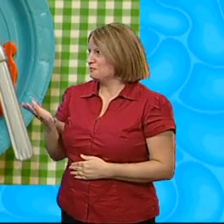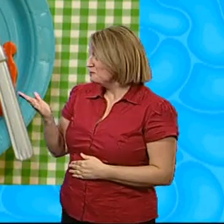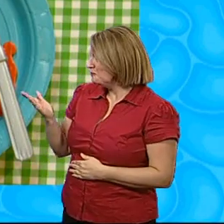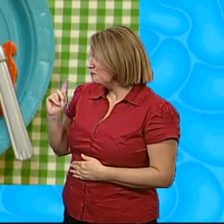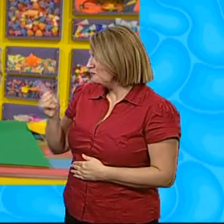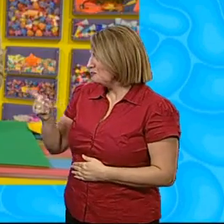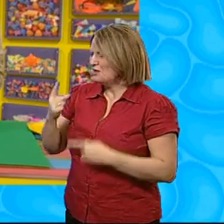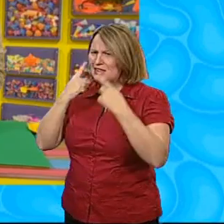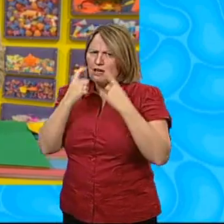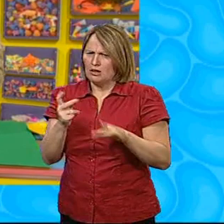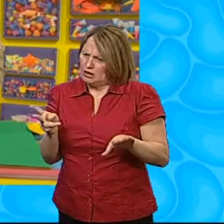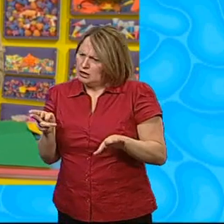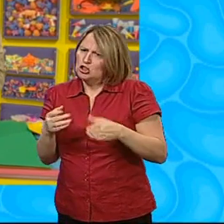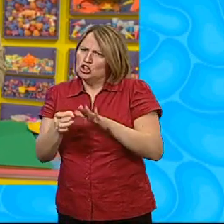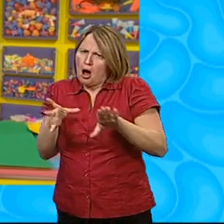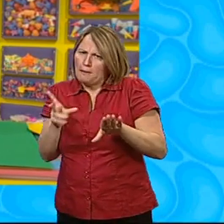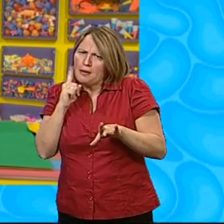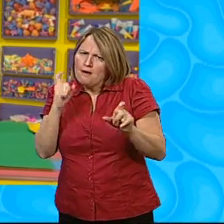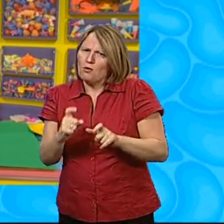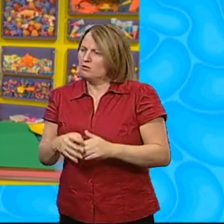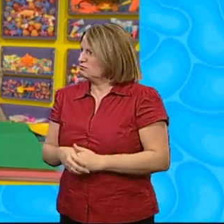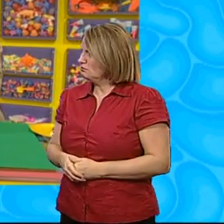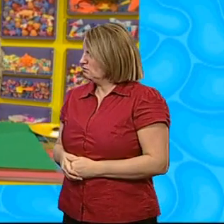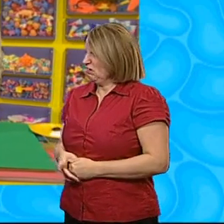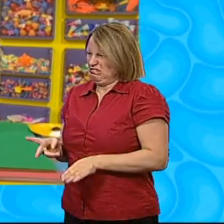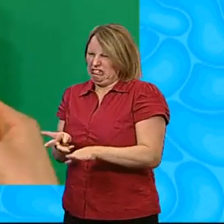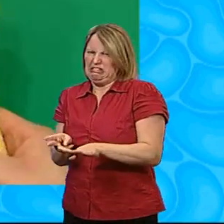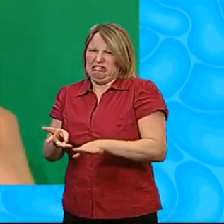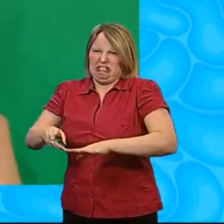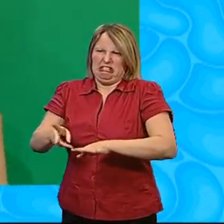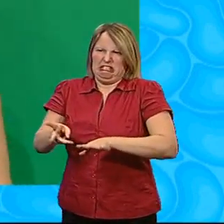Be careful though, because scissors are sharp.